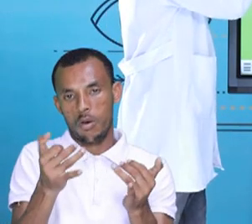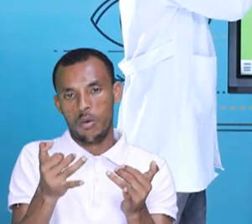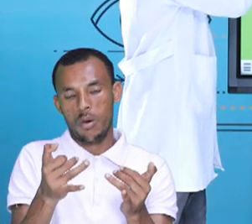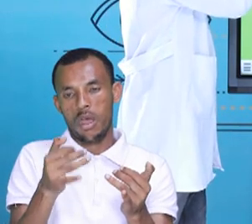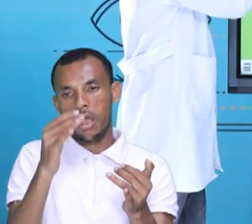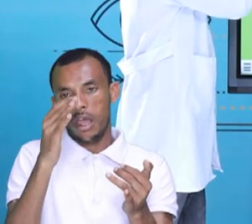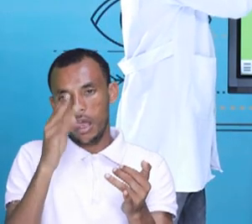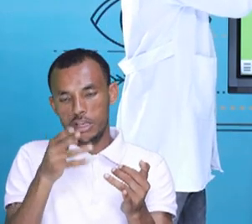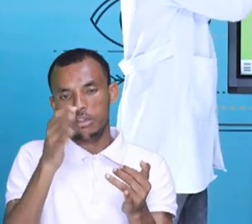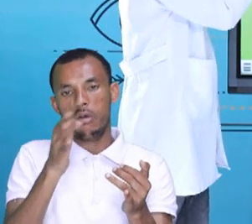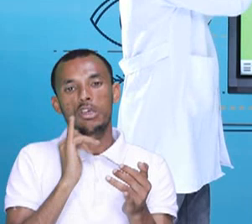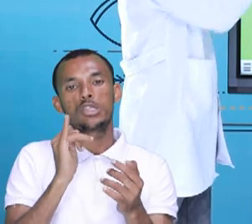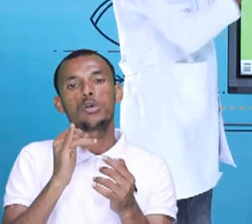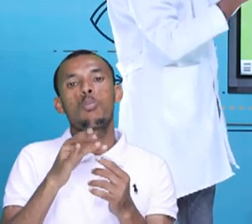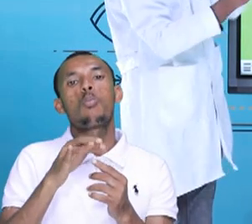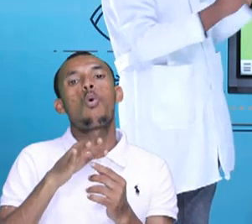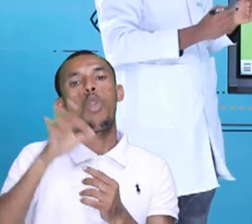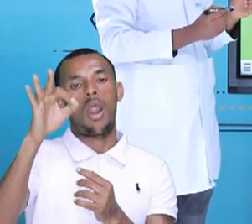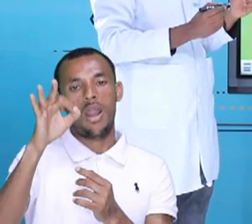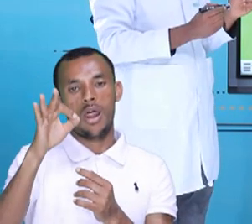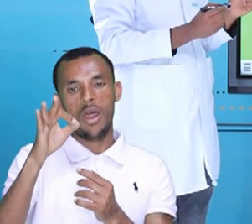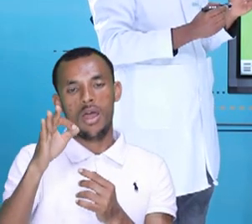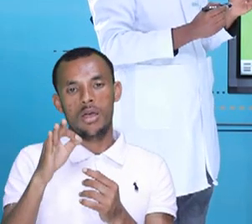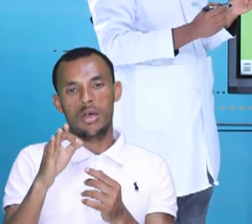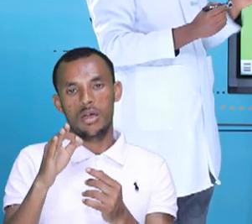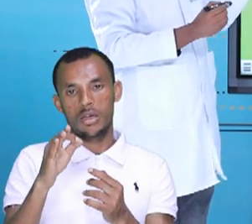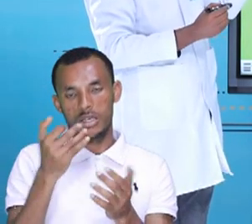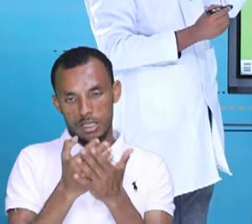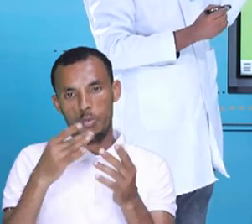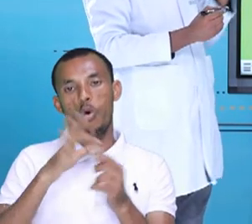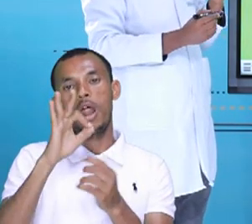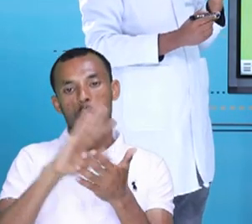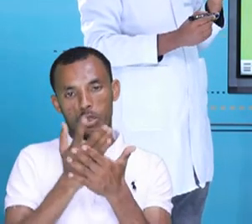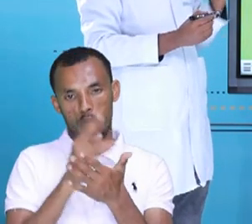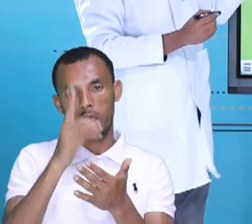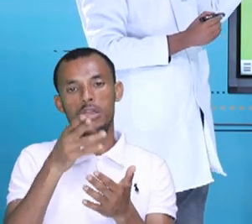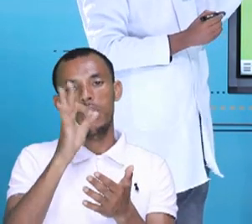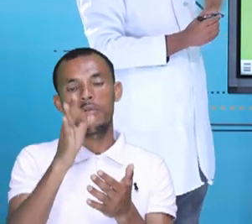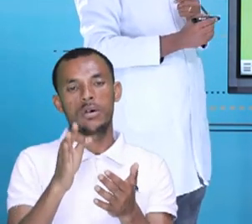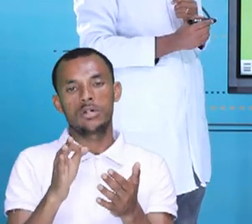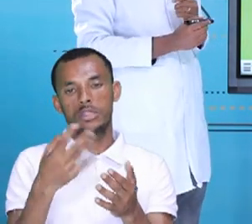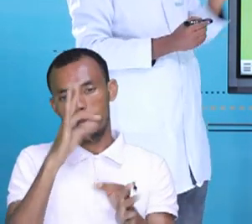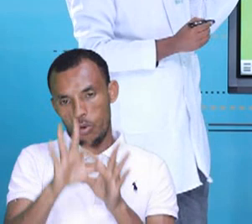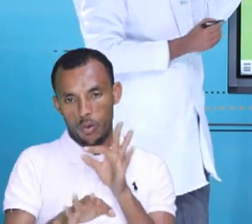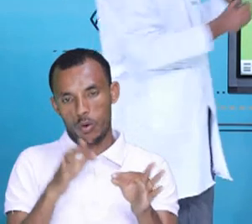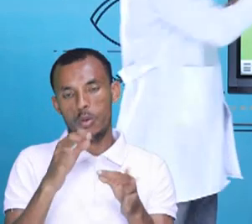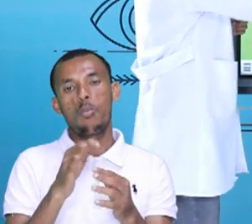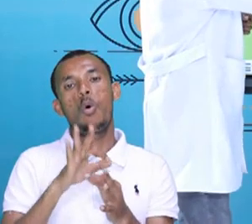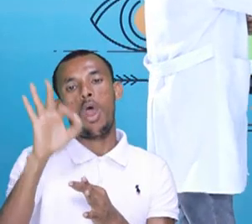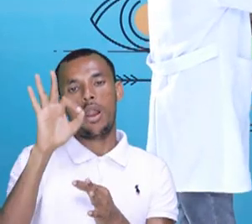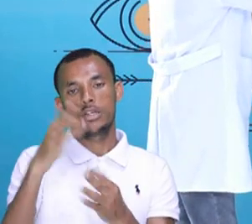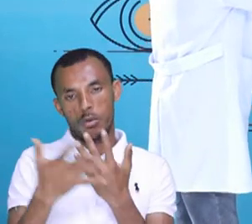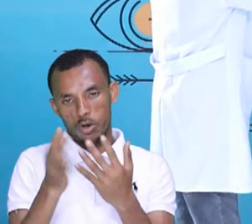polar. Why polar? Because there is polarity between HF. The bond is polar bond. The molecule is polar molecule. This